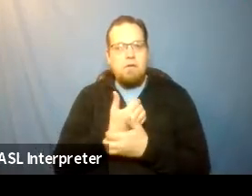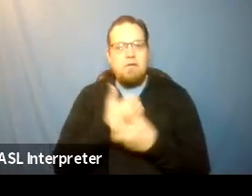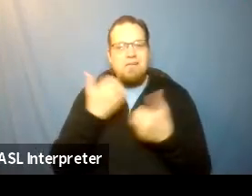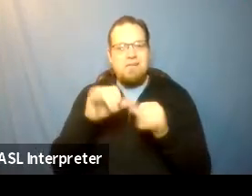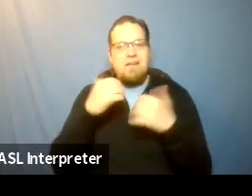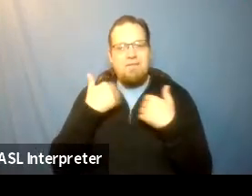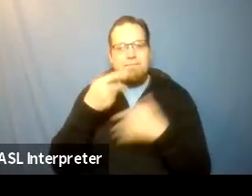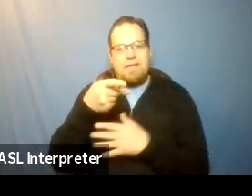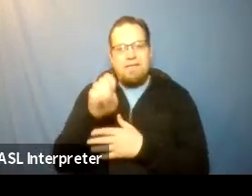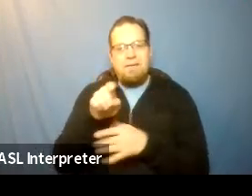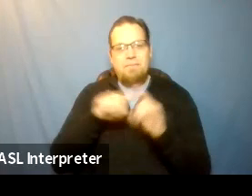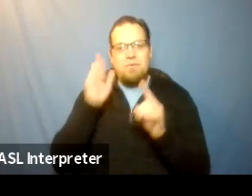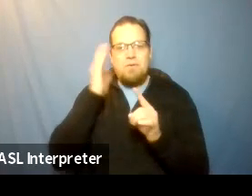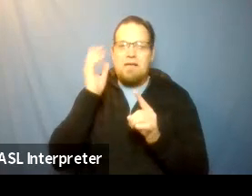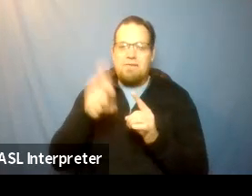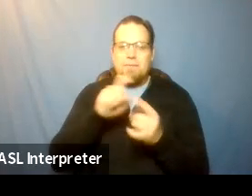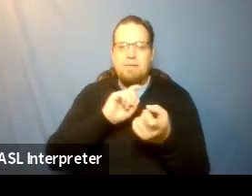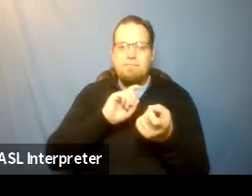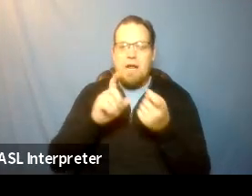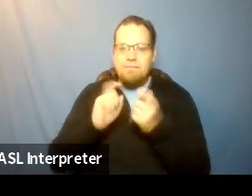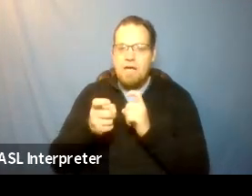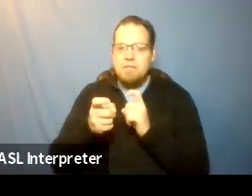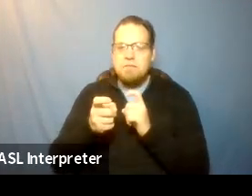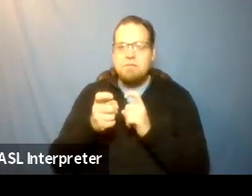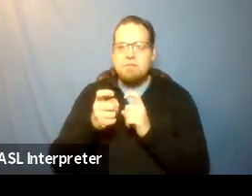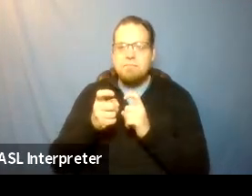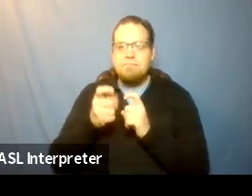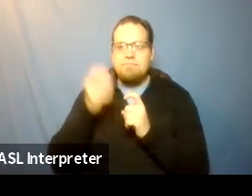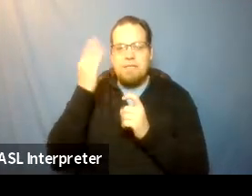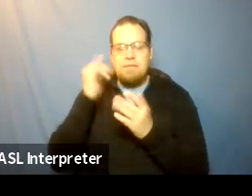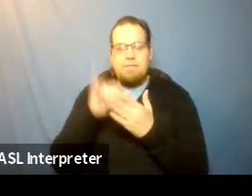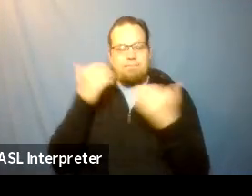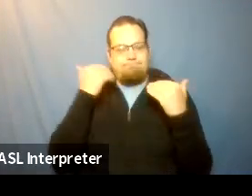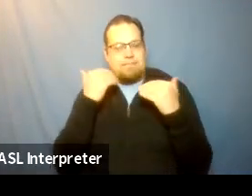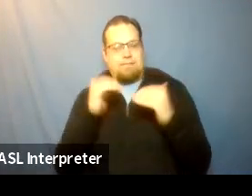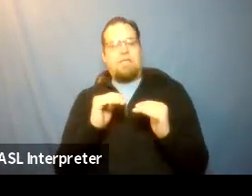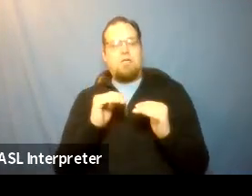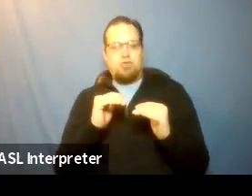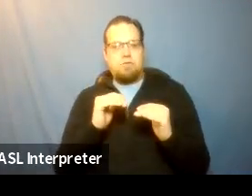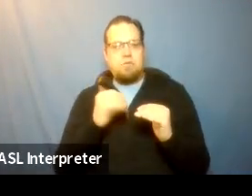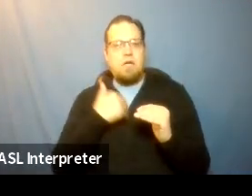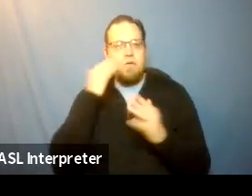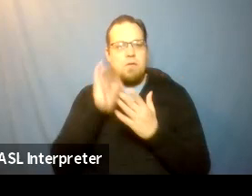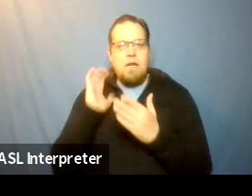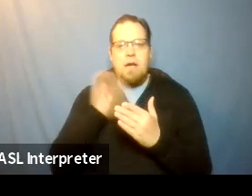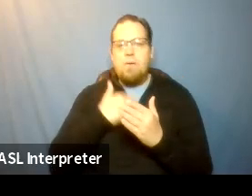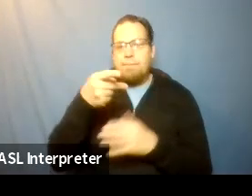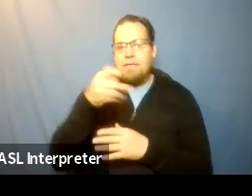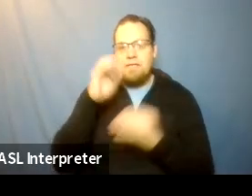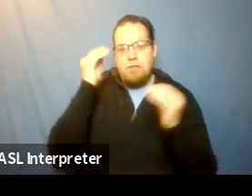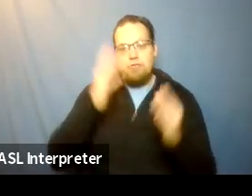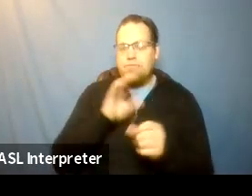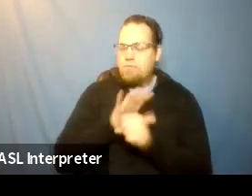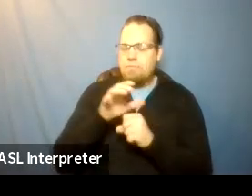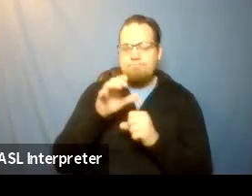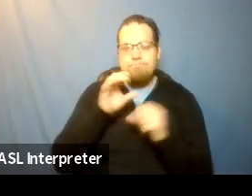it's gonna have to be modified in order to fit within those parameters. And I know that our PE teachers are fully capable